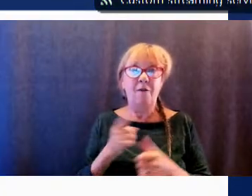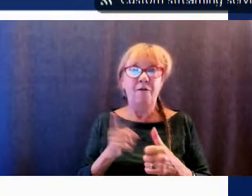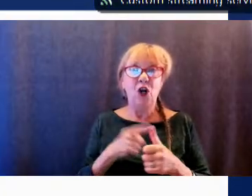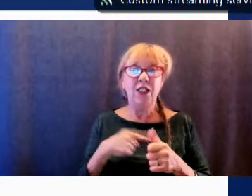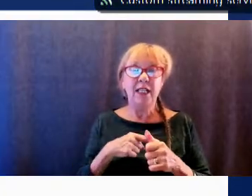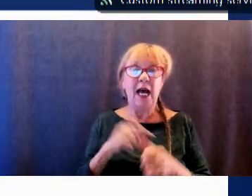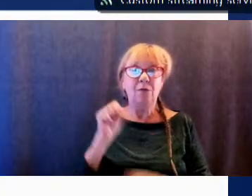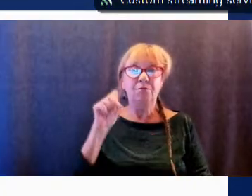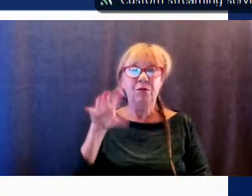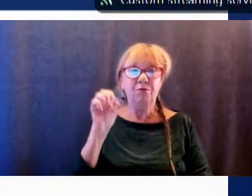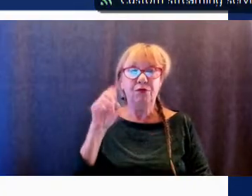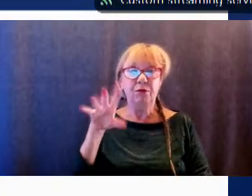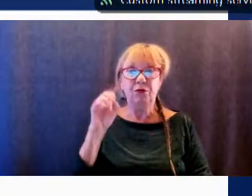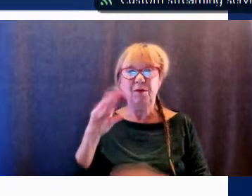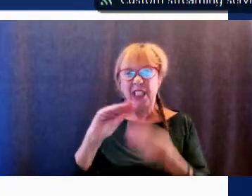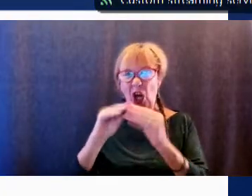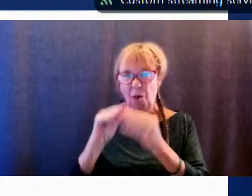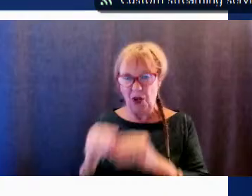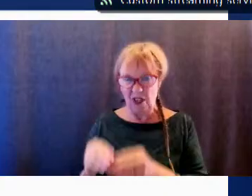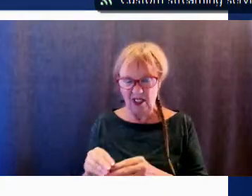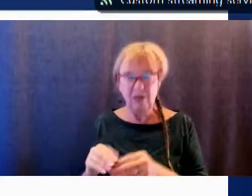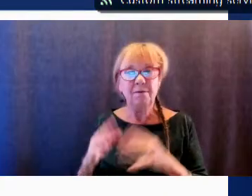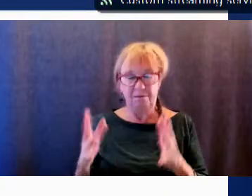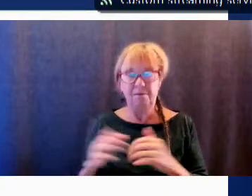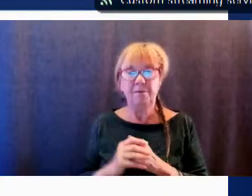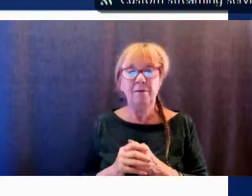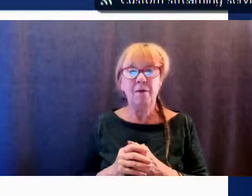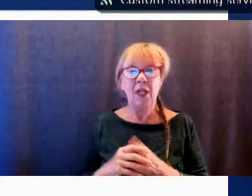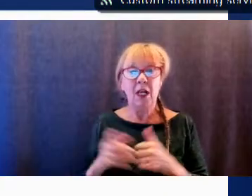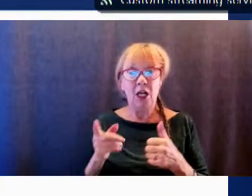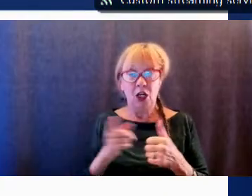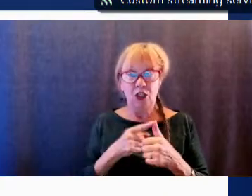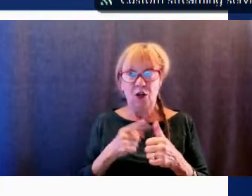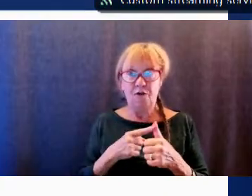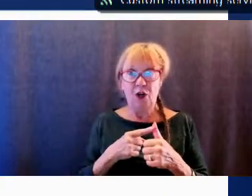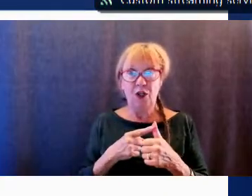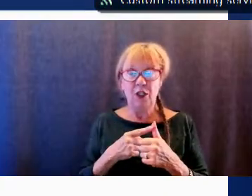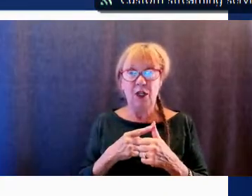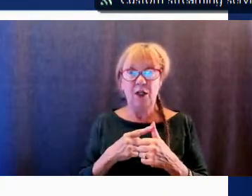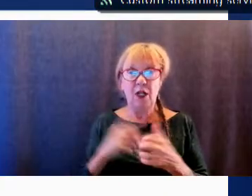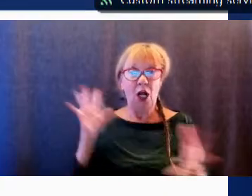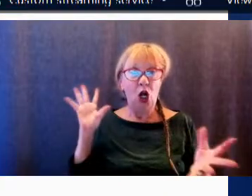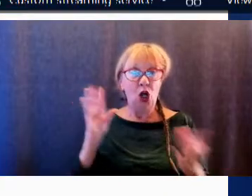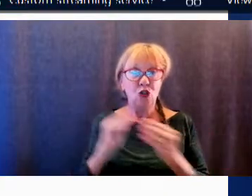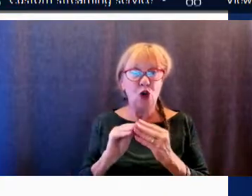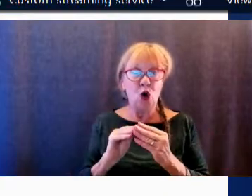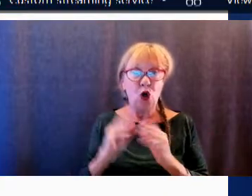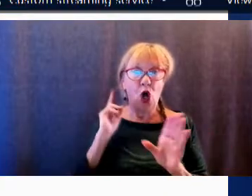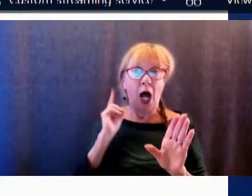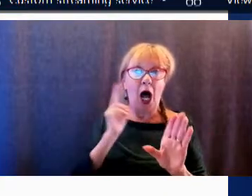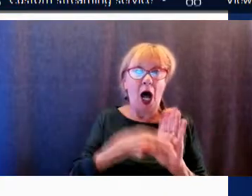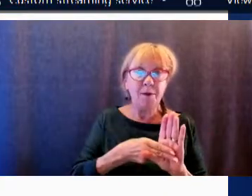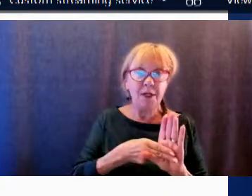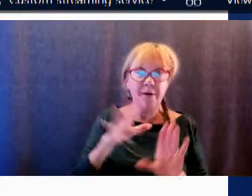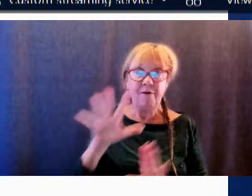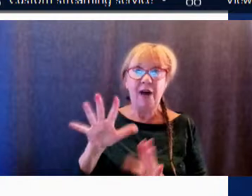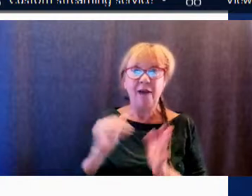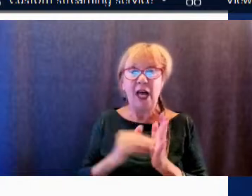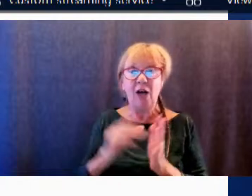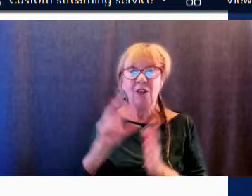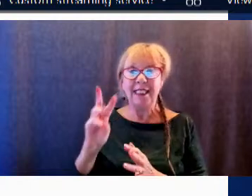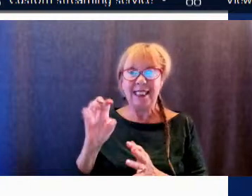into some specific updates. So first, for awareness, total opt-ins is